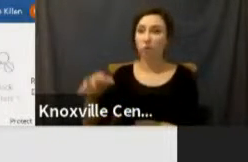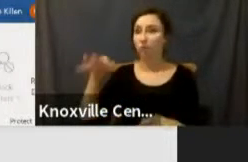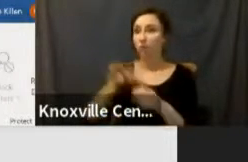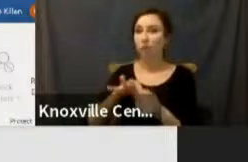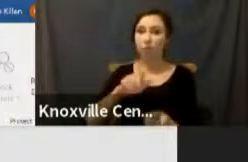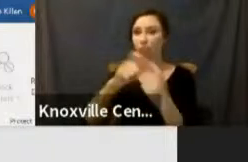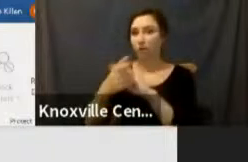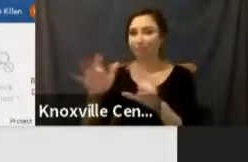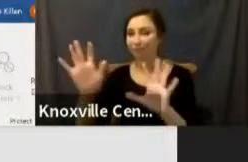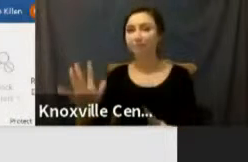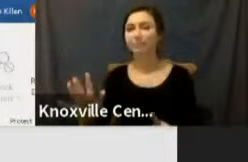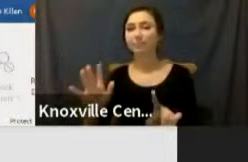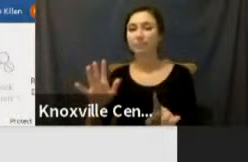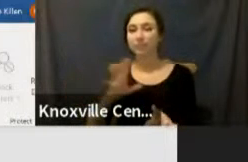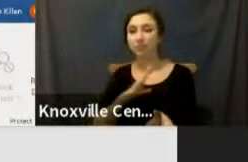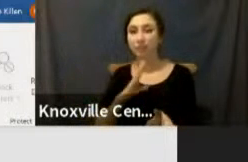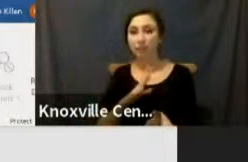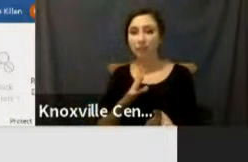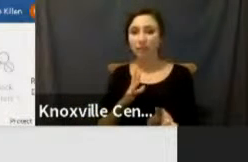amendments.